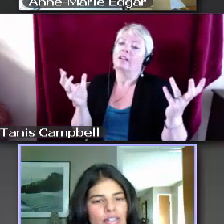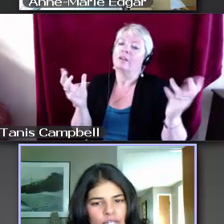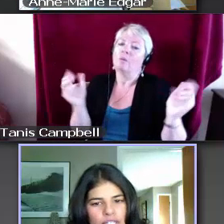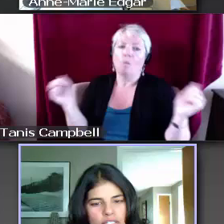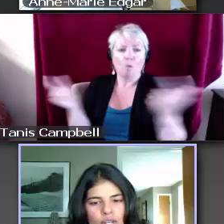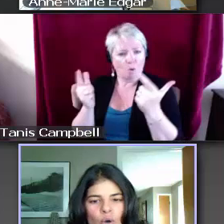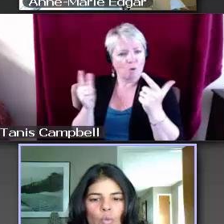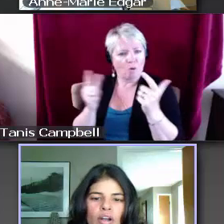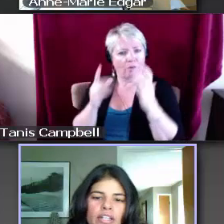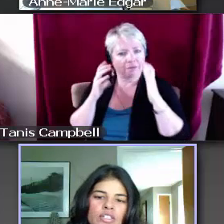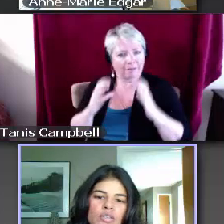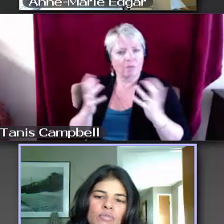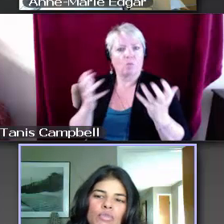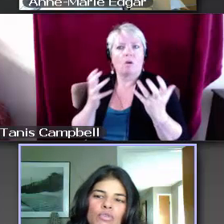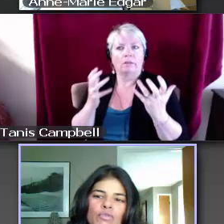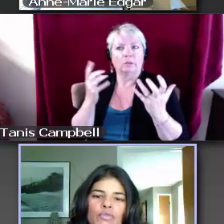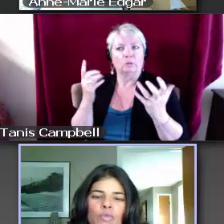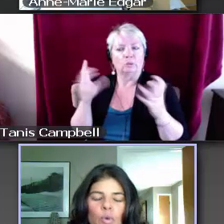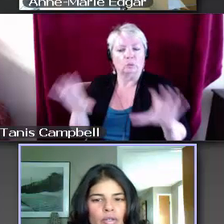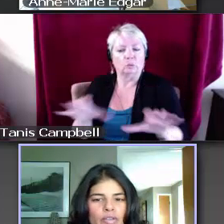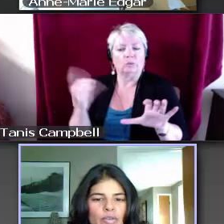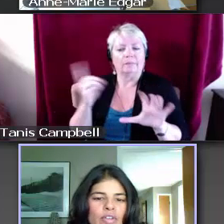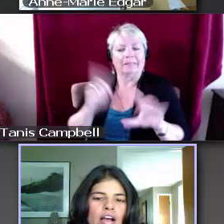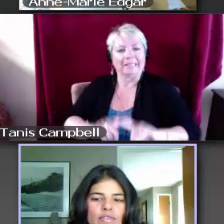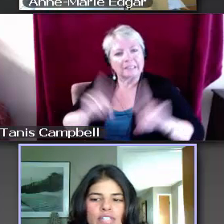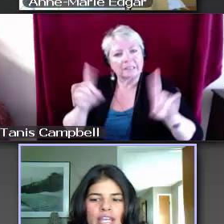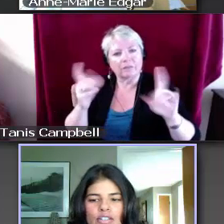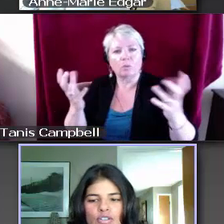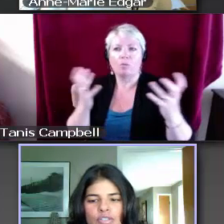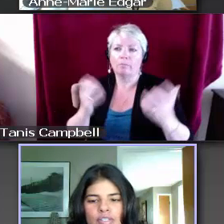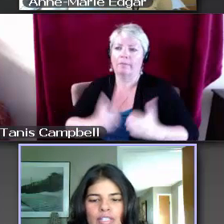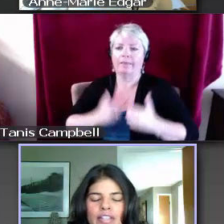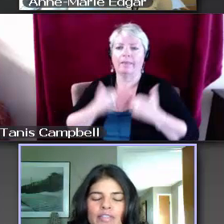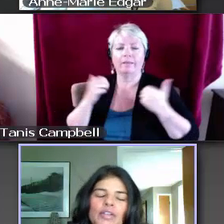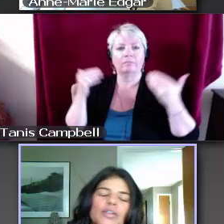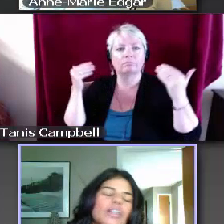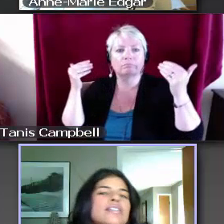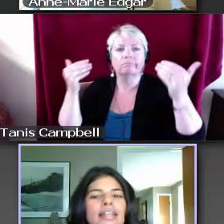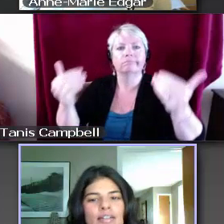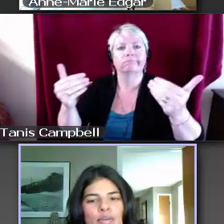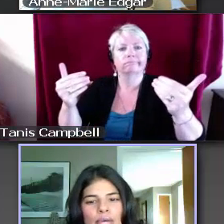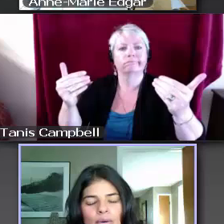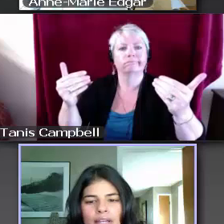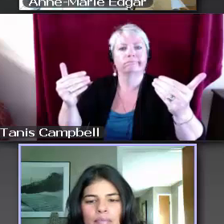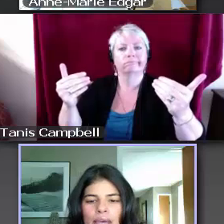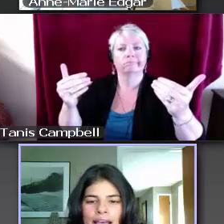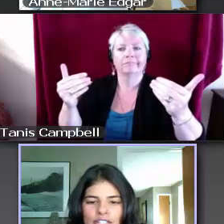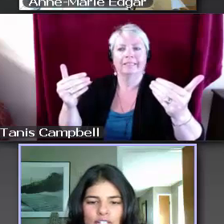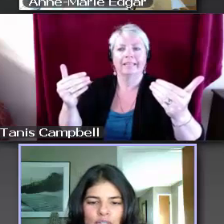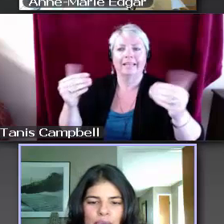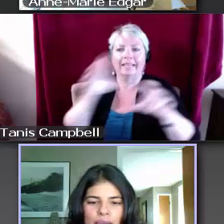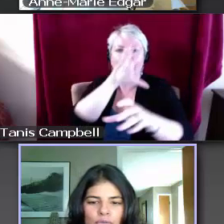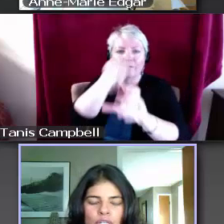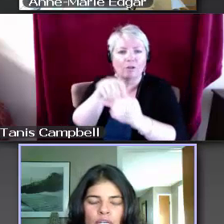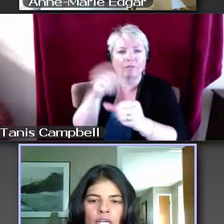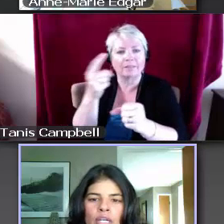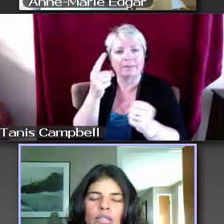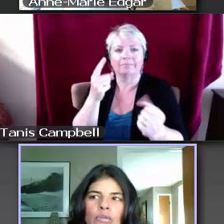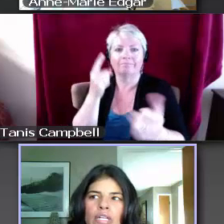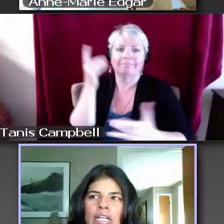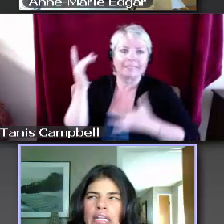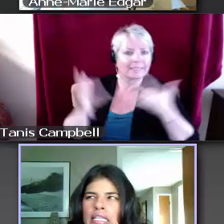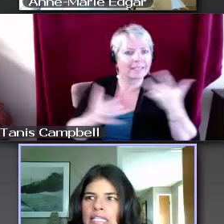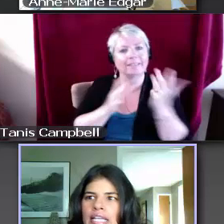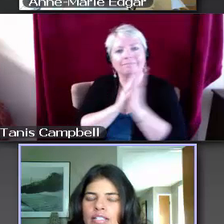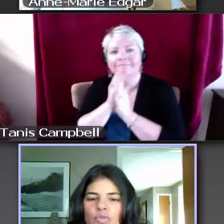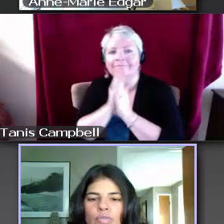something different, wanting to move forward in their lives and do something that they're excited about and passionate about, you